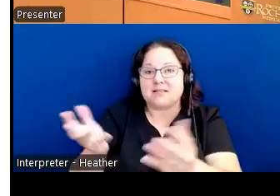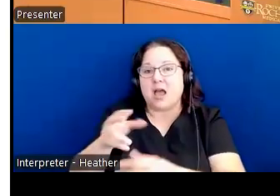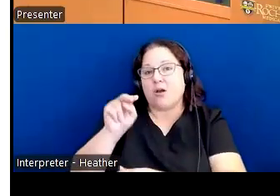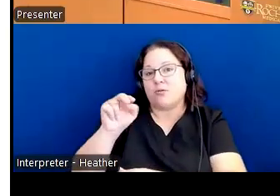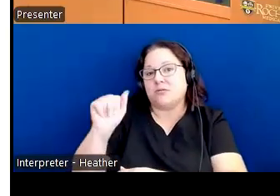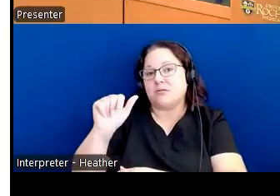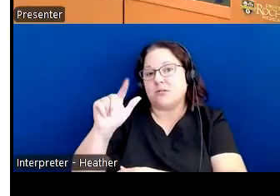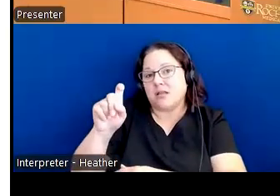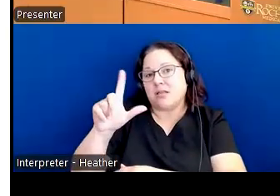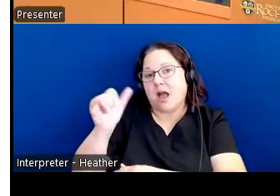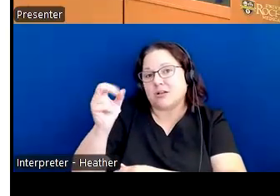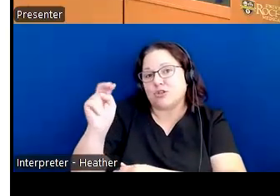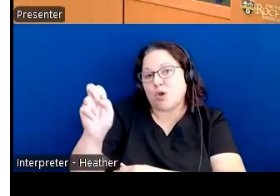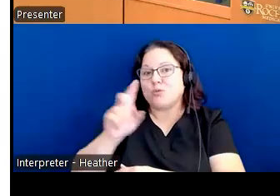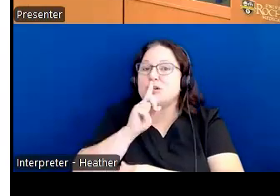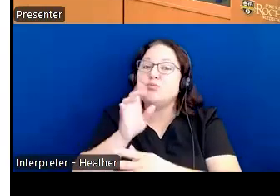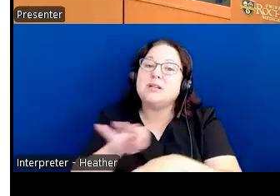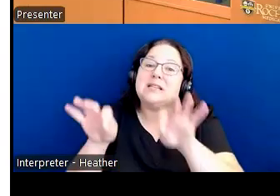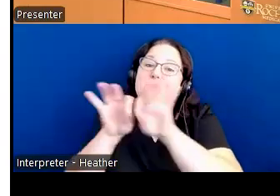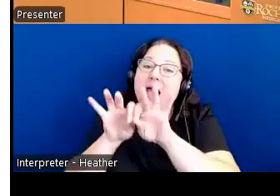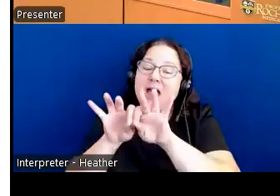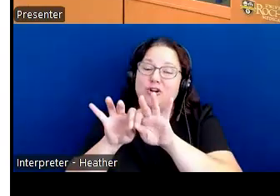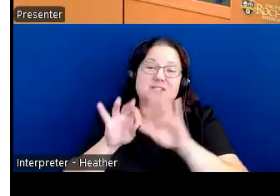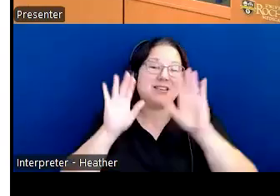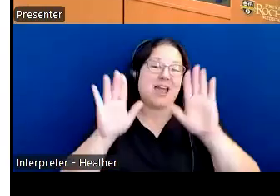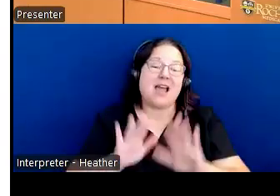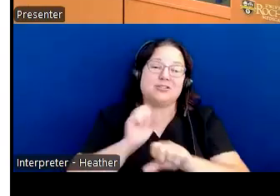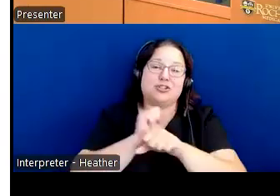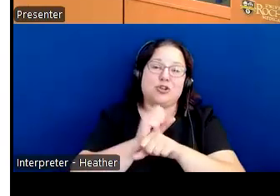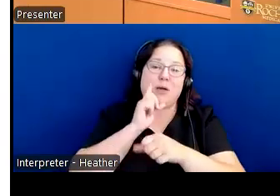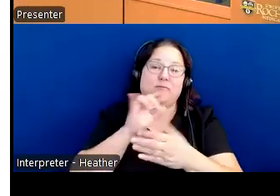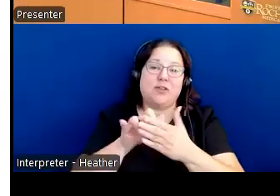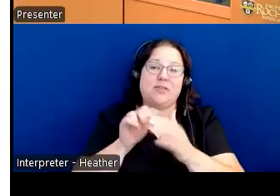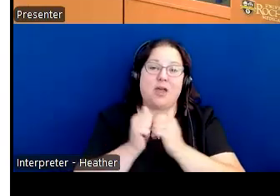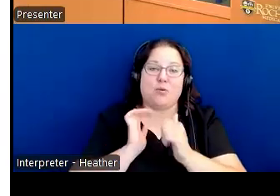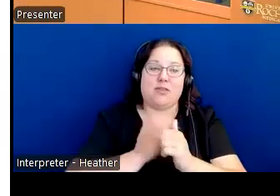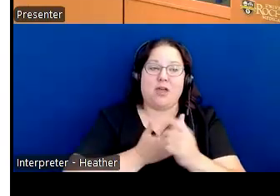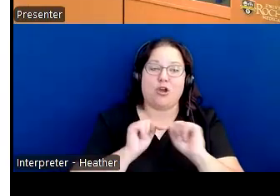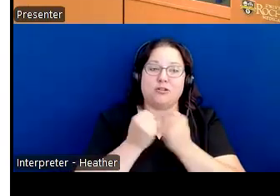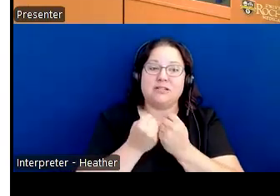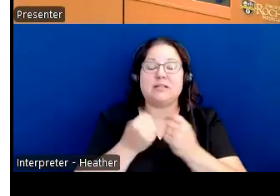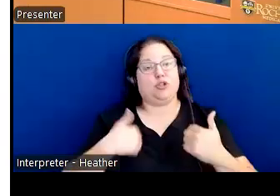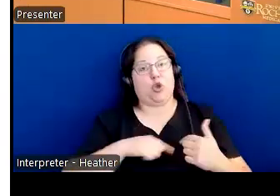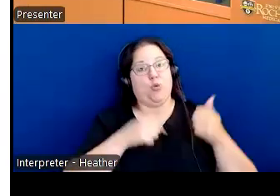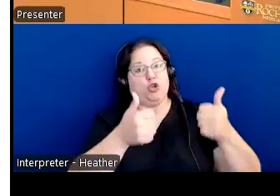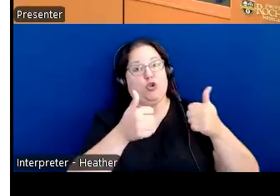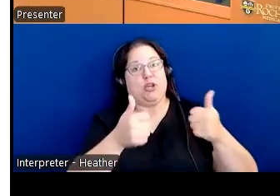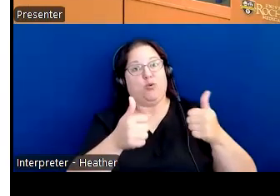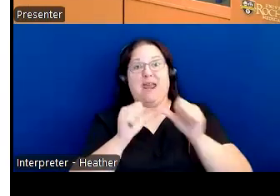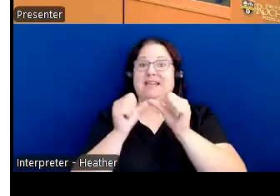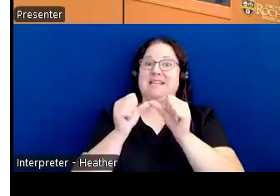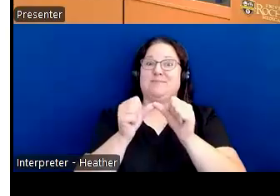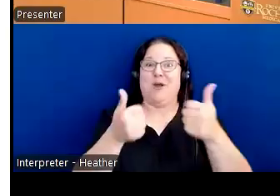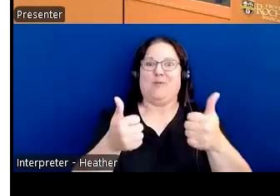matters. And our team does an excellent job of doing that. So, hey, strong recovery, like, We're doing great. Keep doing the awesome things that you're